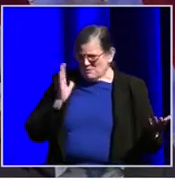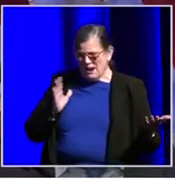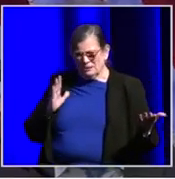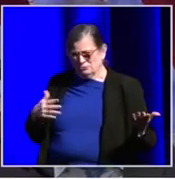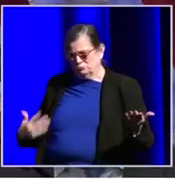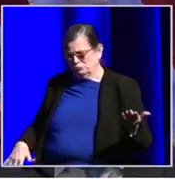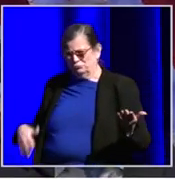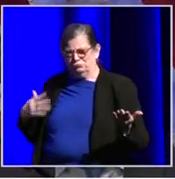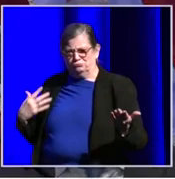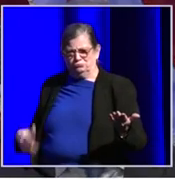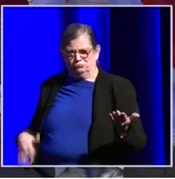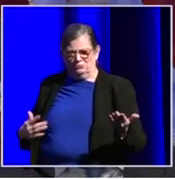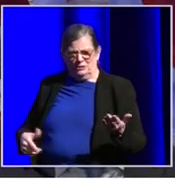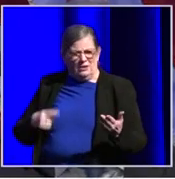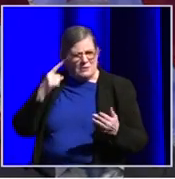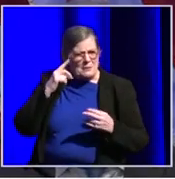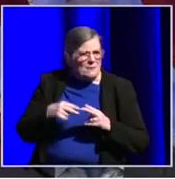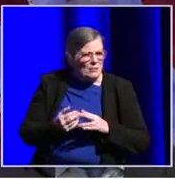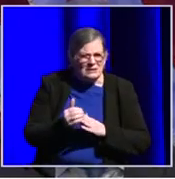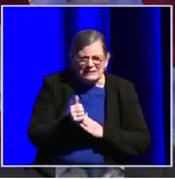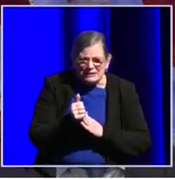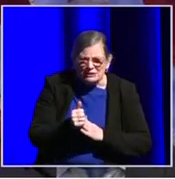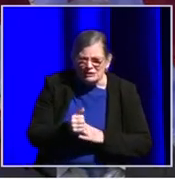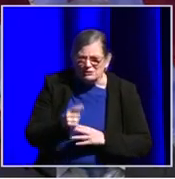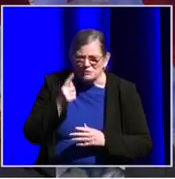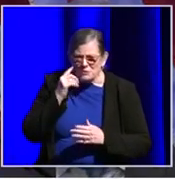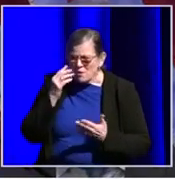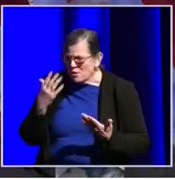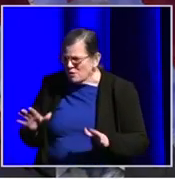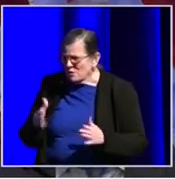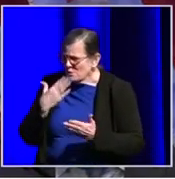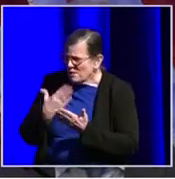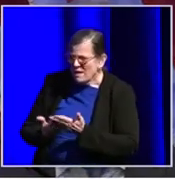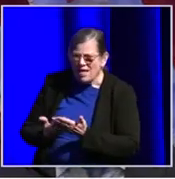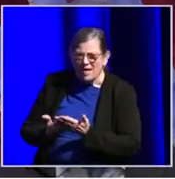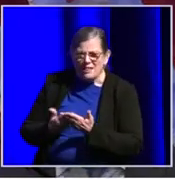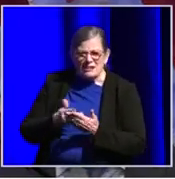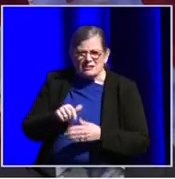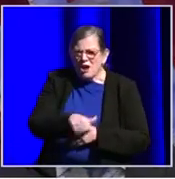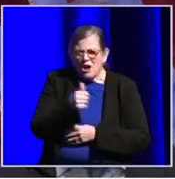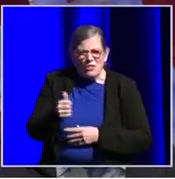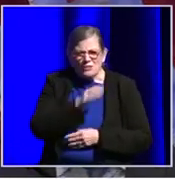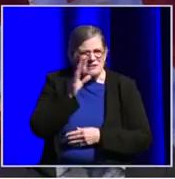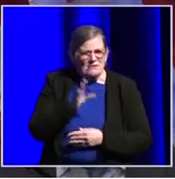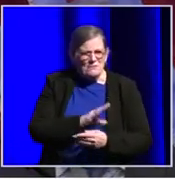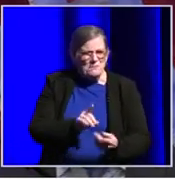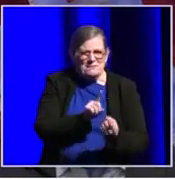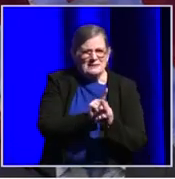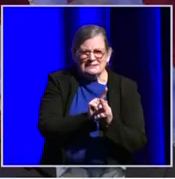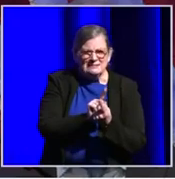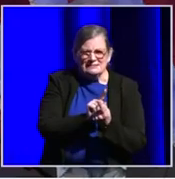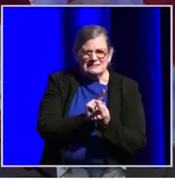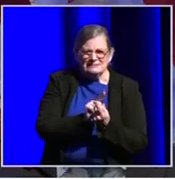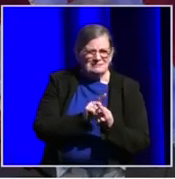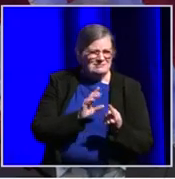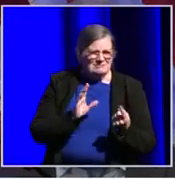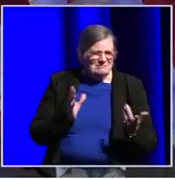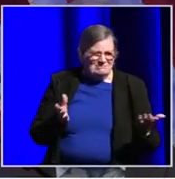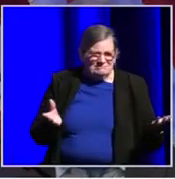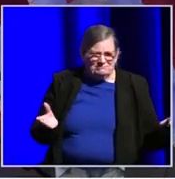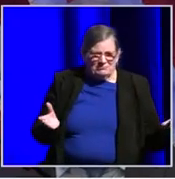leaders, some you know well, and others you've never met. And I know our